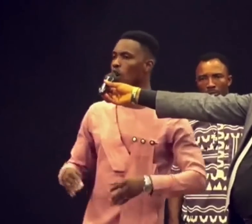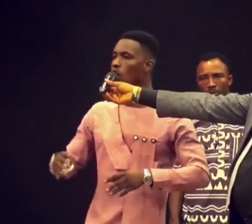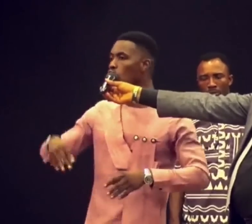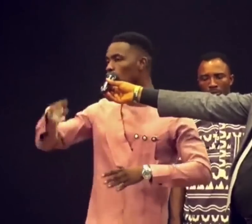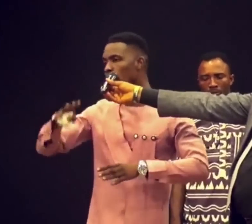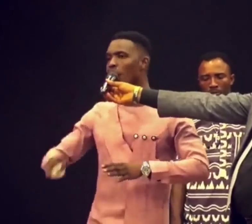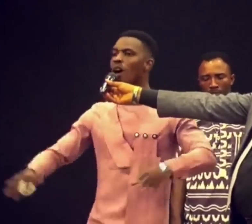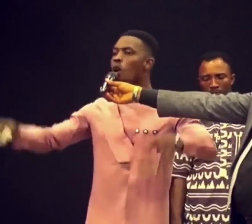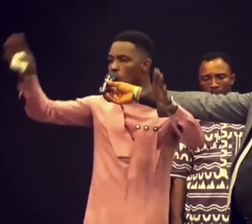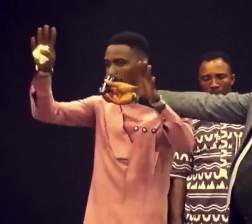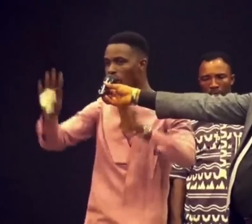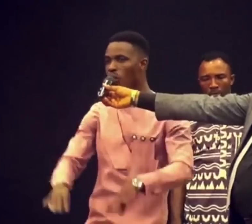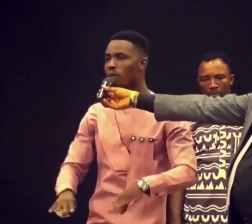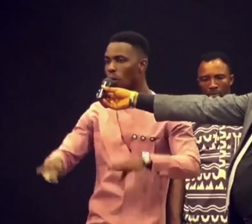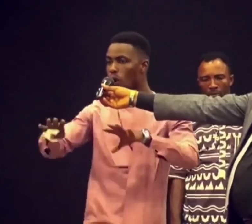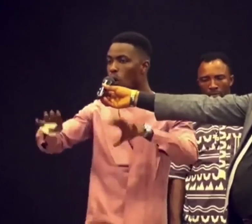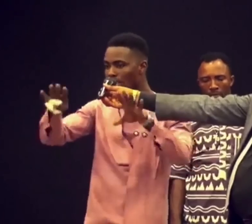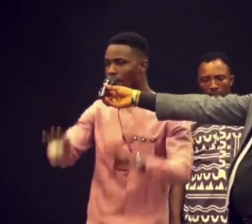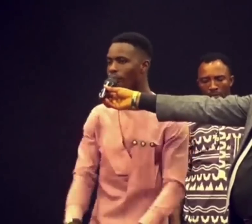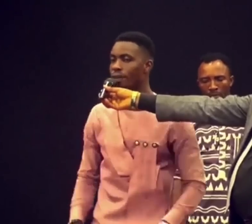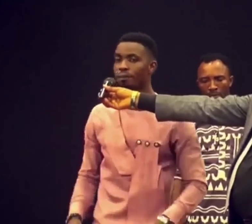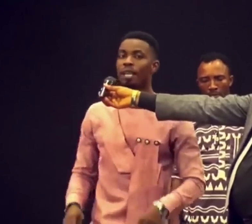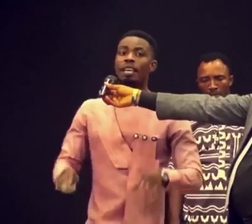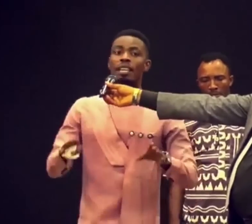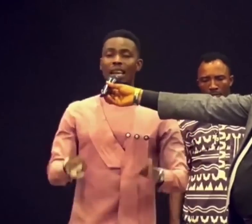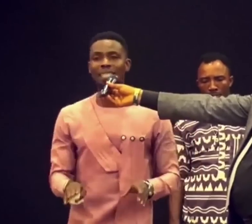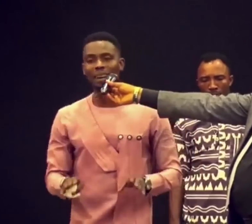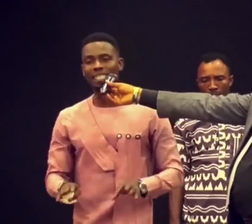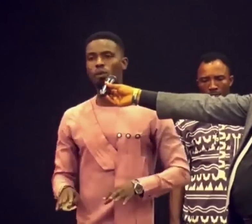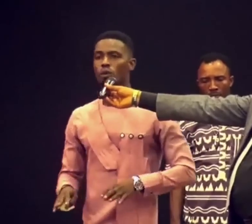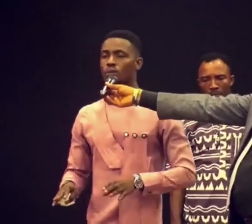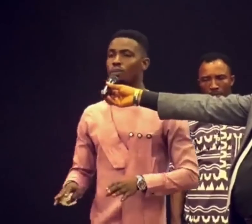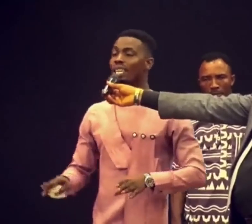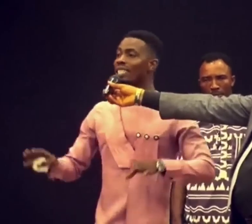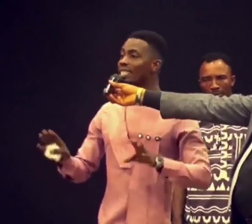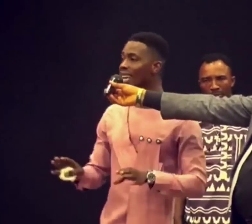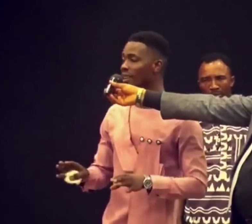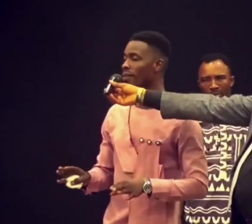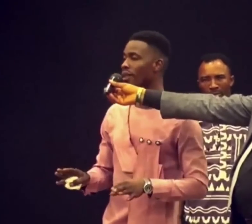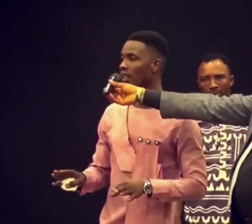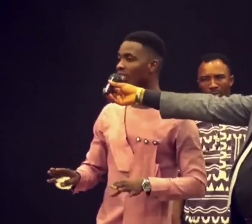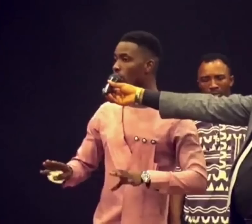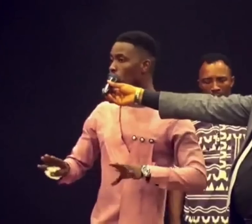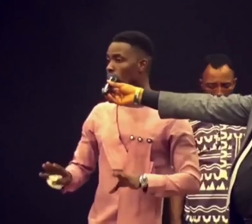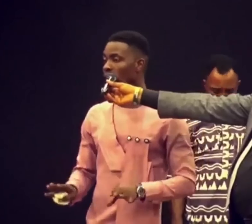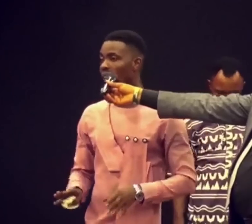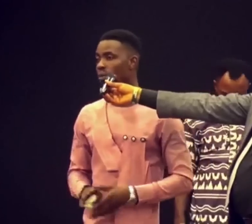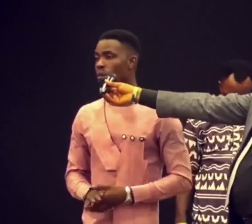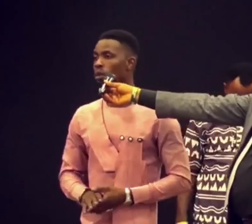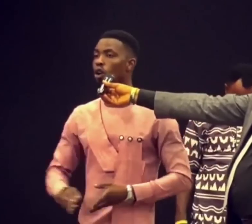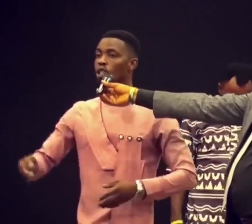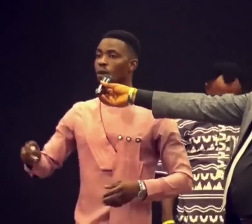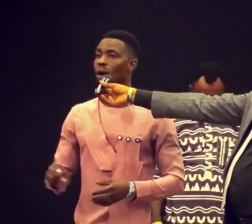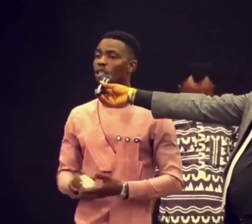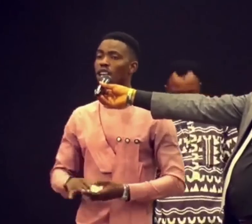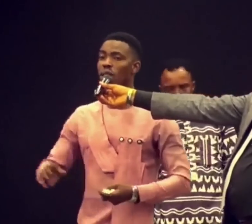bo olohun se bi oba o te ori babo won o te ba fun mi leyin gba ta wa deko mi sise lati bi osu meta